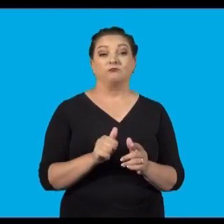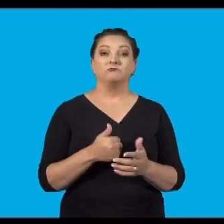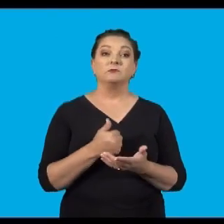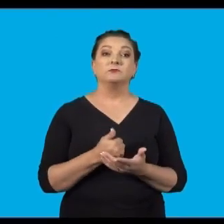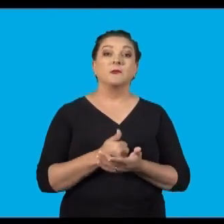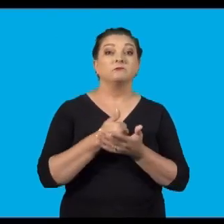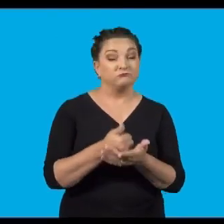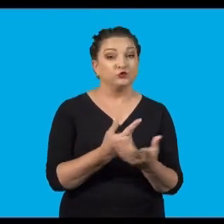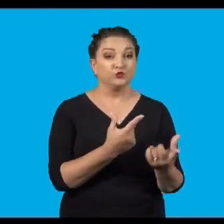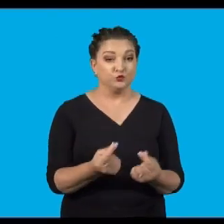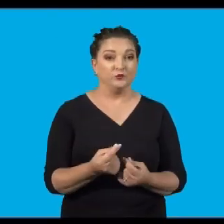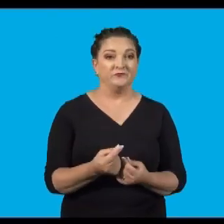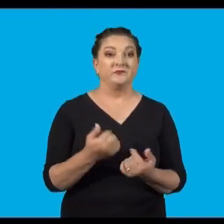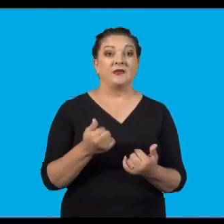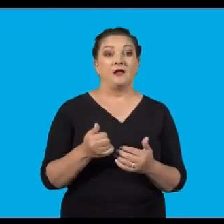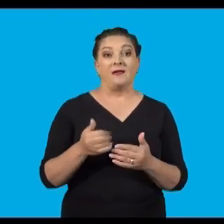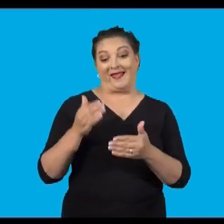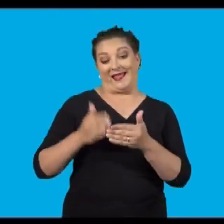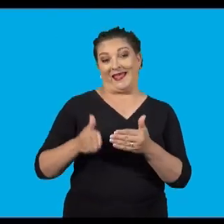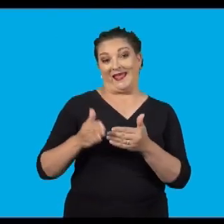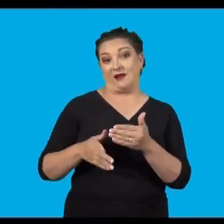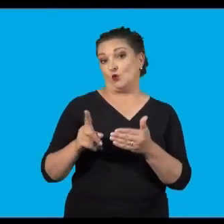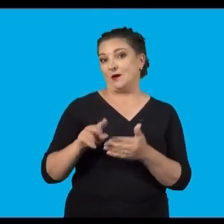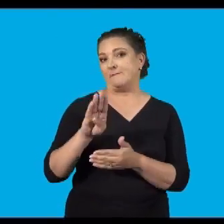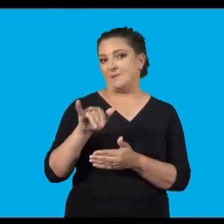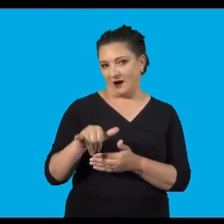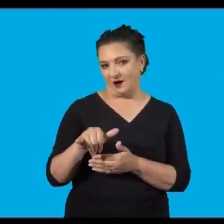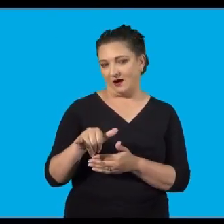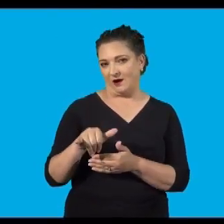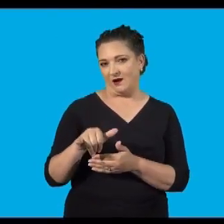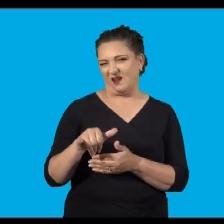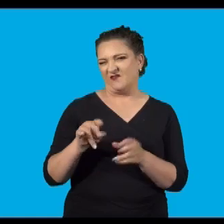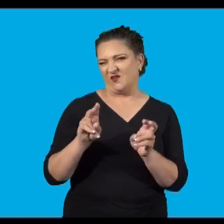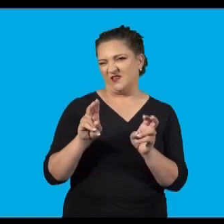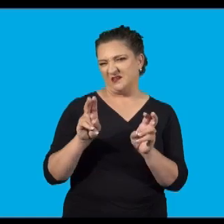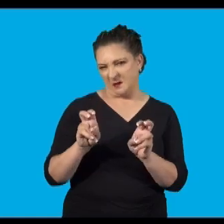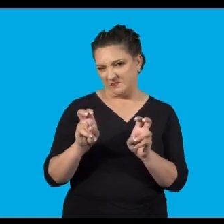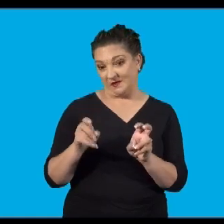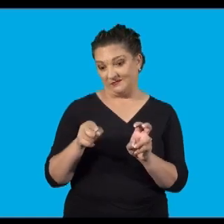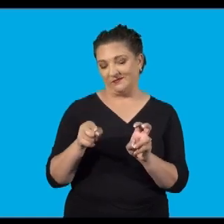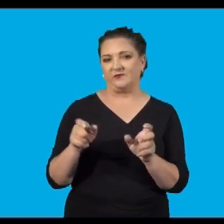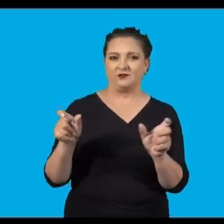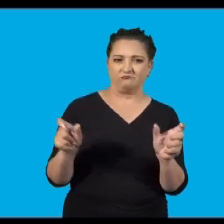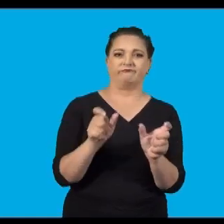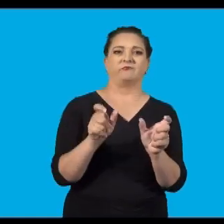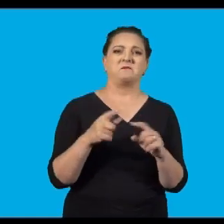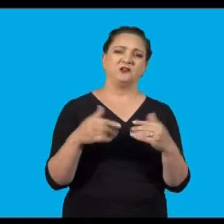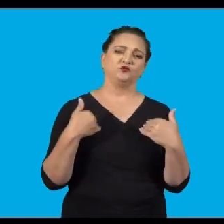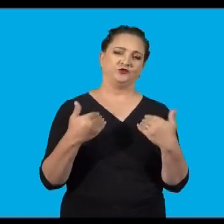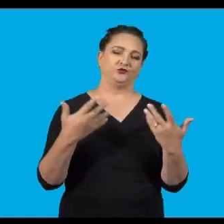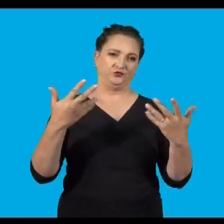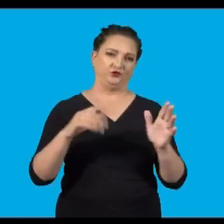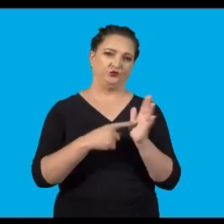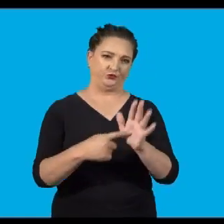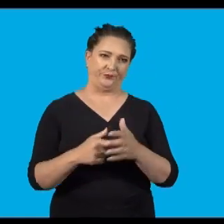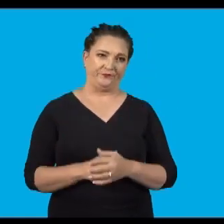hints. And then, oh, I omitted this one. End with by, all right? We already showed you that in the start